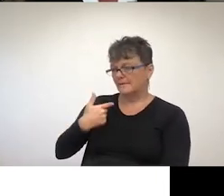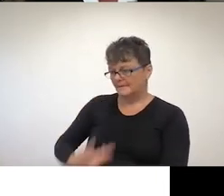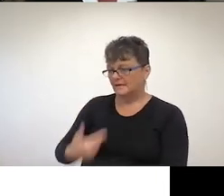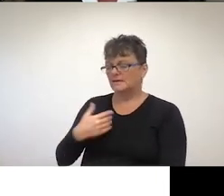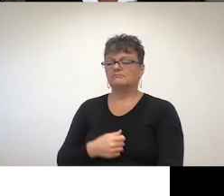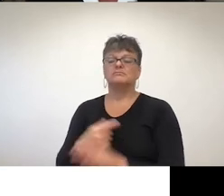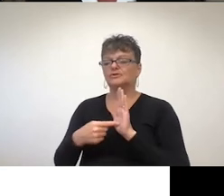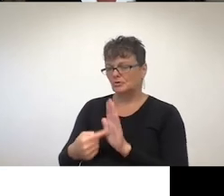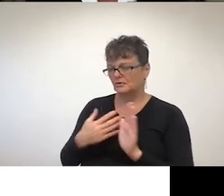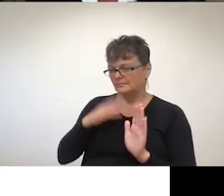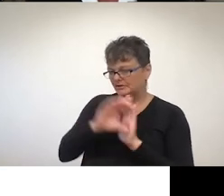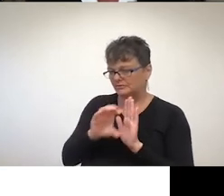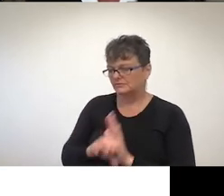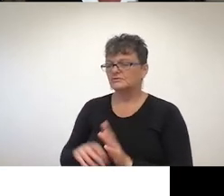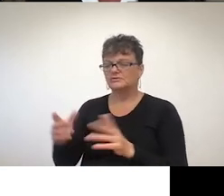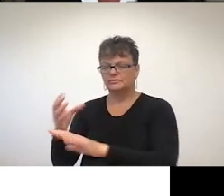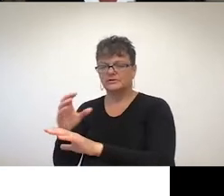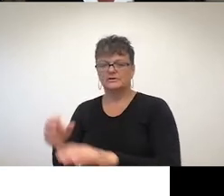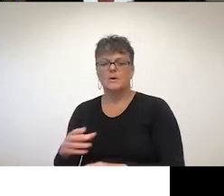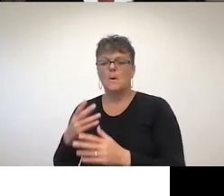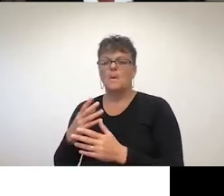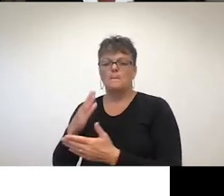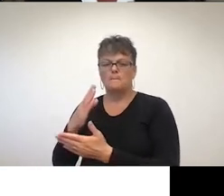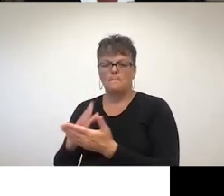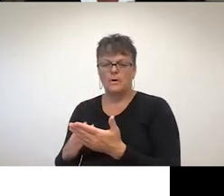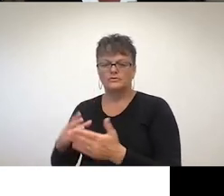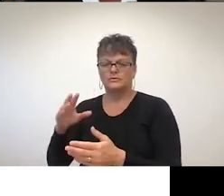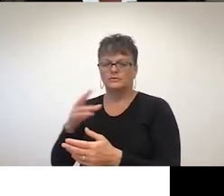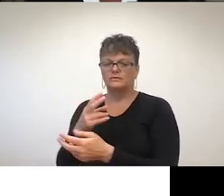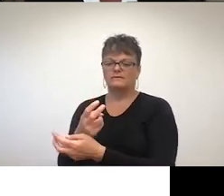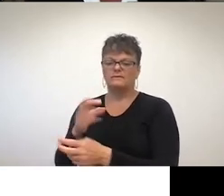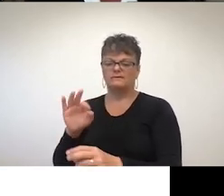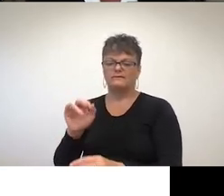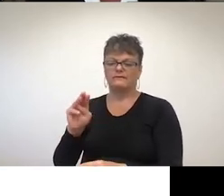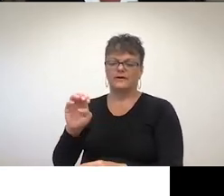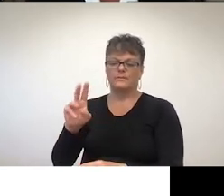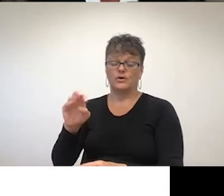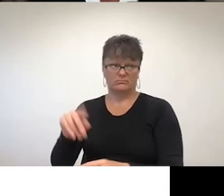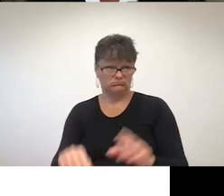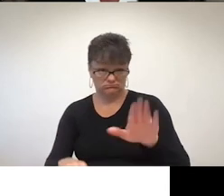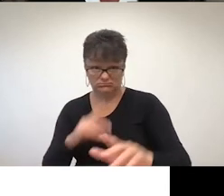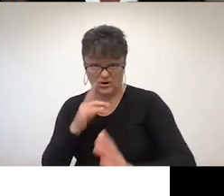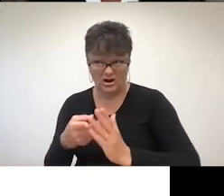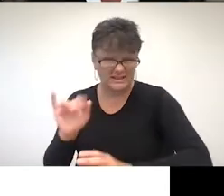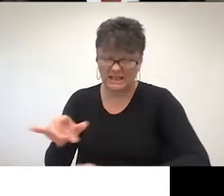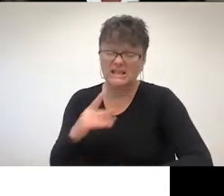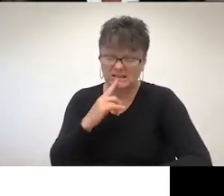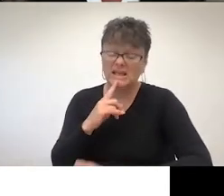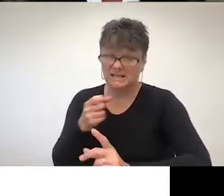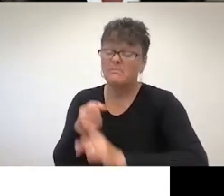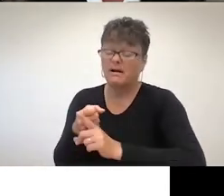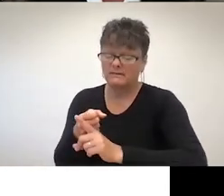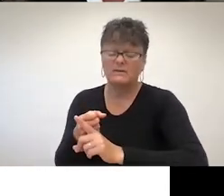photos, partial framework. That is so powerful and actually pretty simple, right? It doesn't take a lot of time and effort